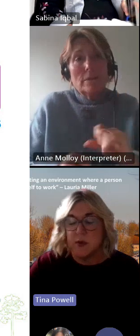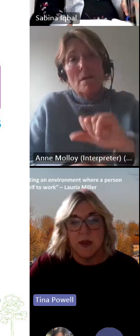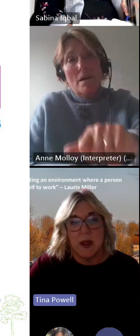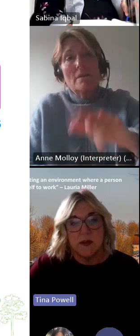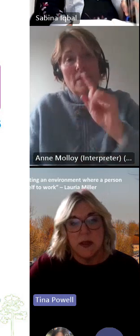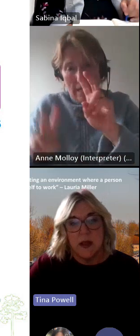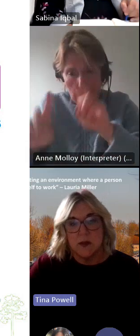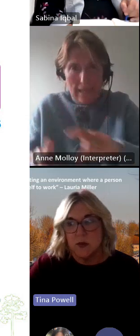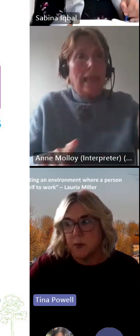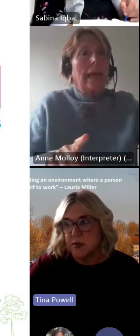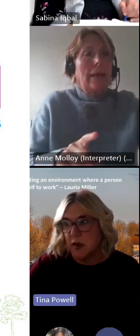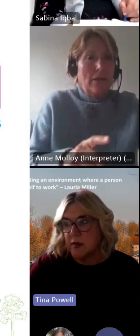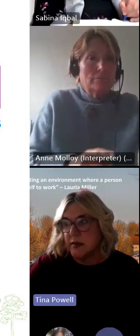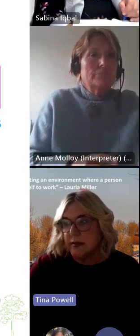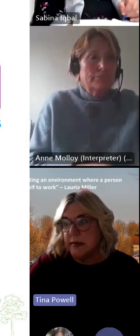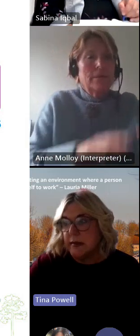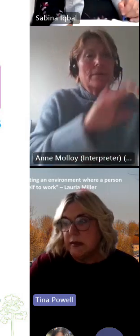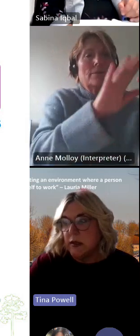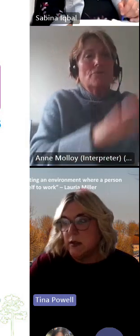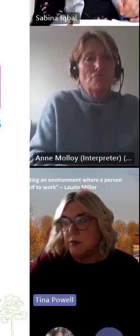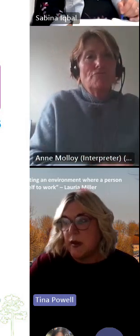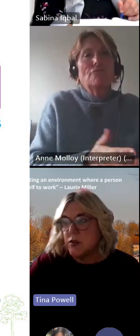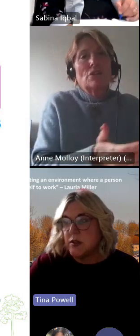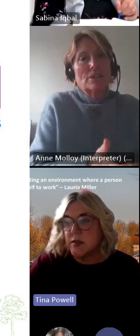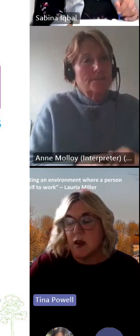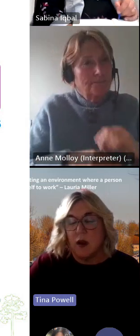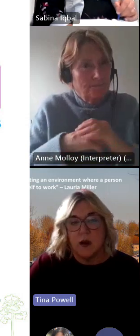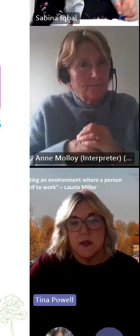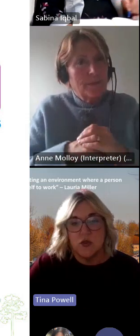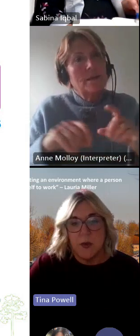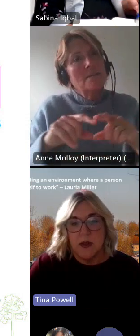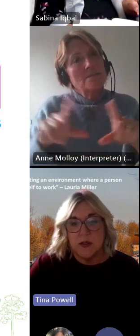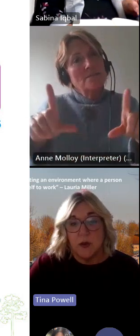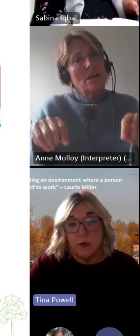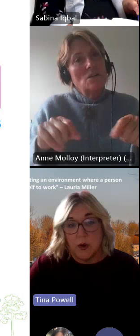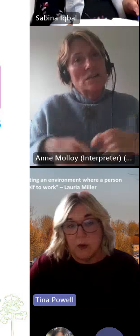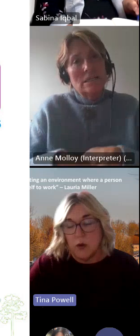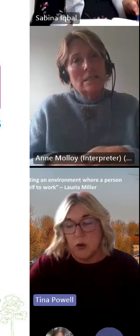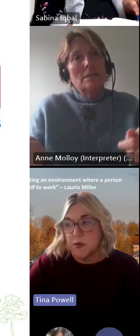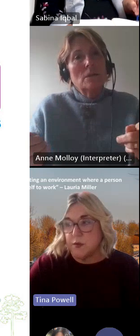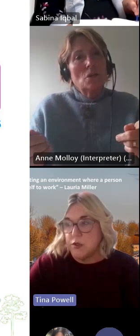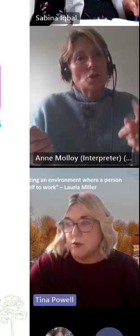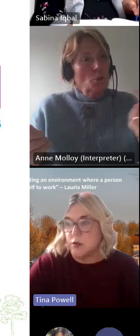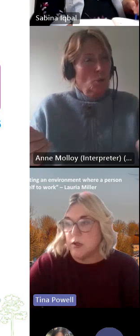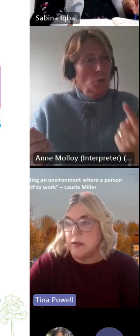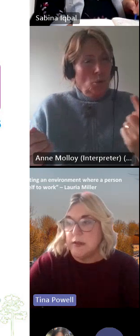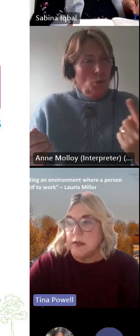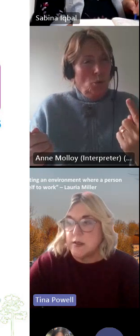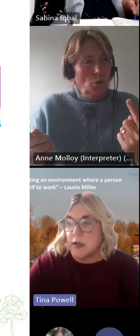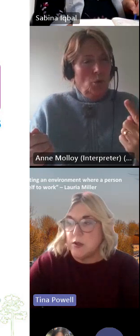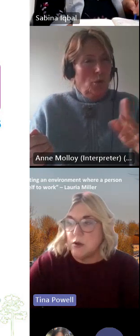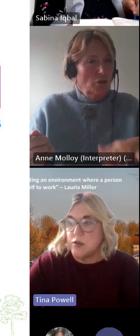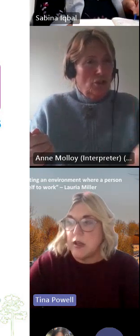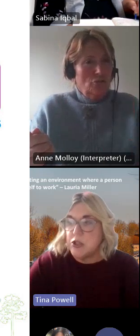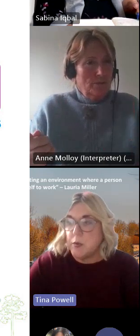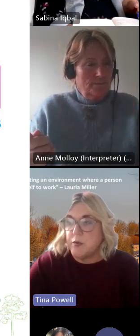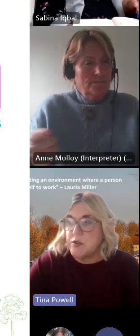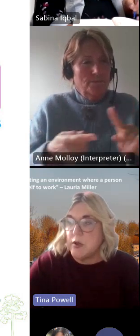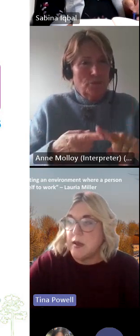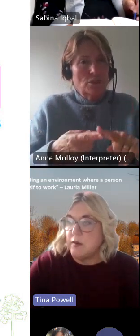takes them onto the County Council's website. Vouchers are distributed to the following groups of children. So